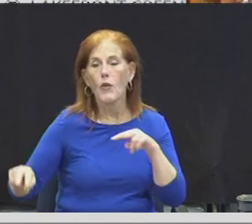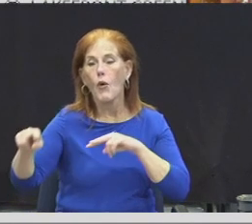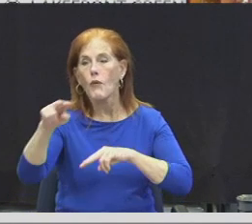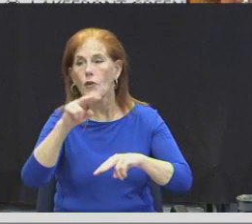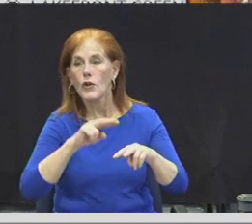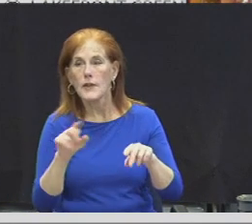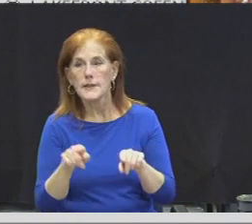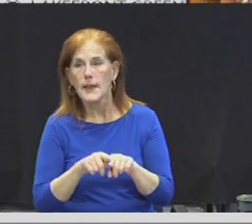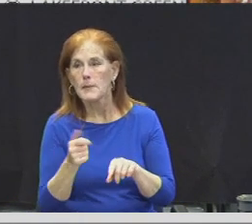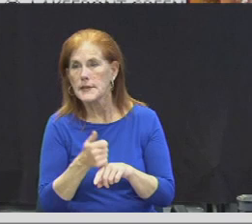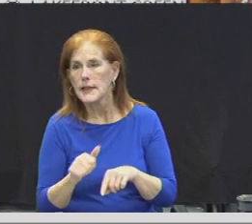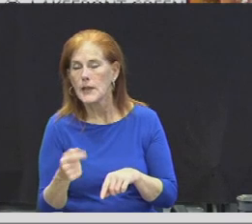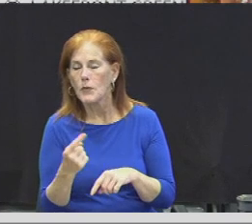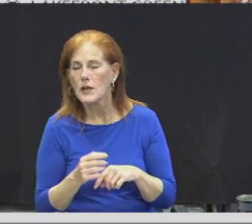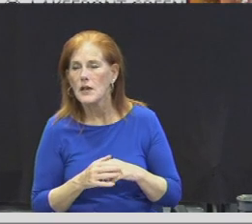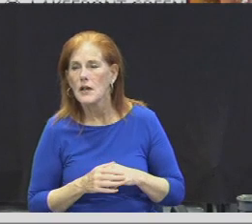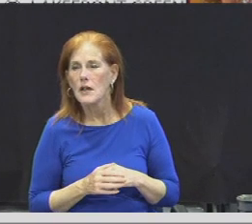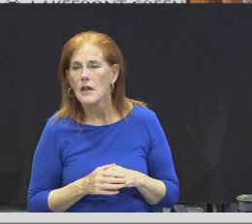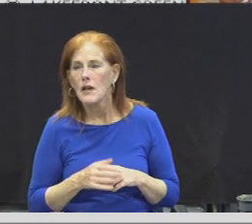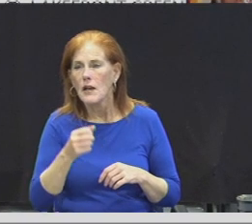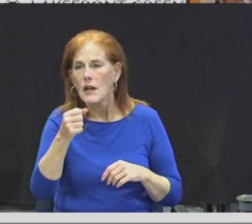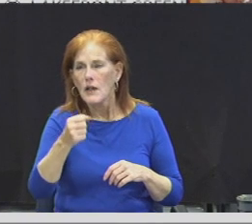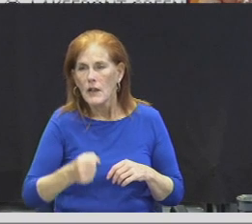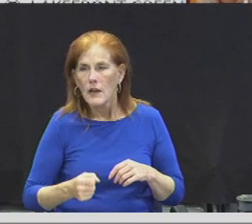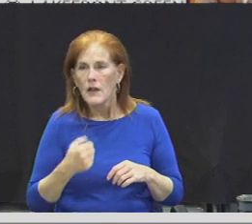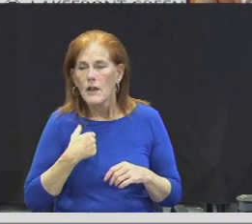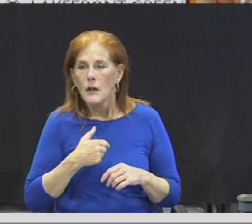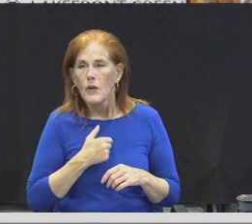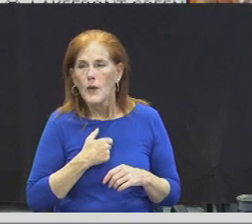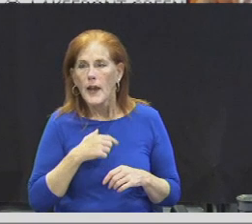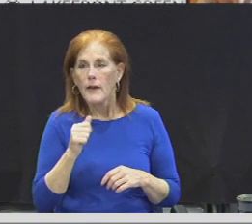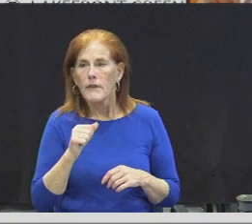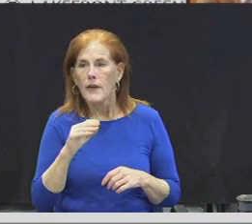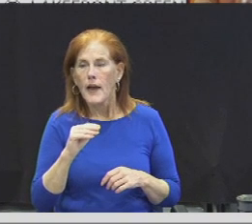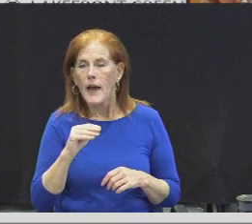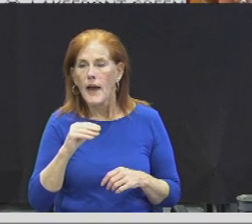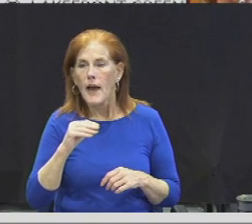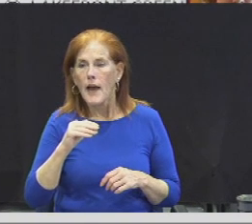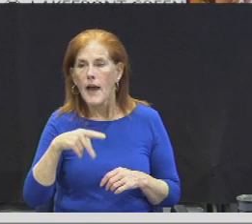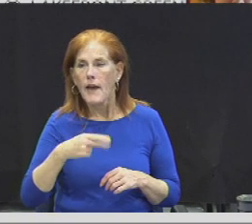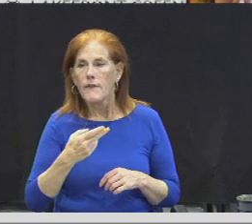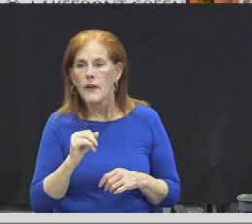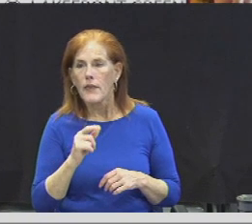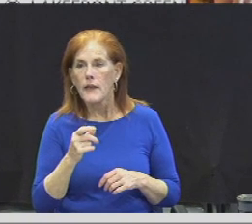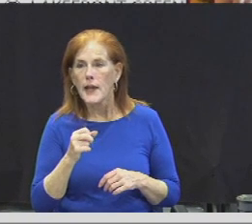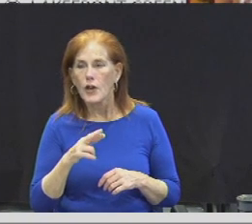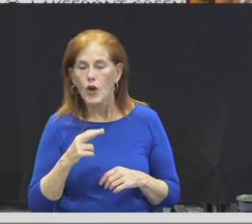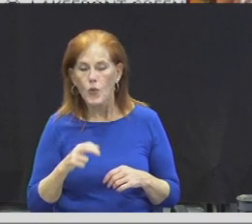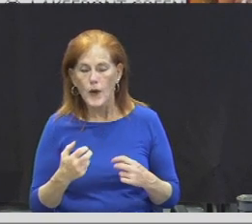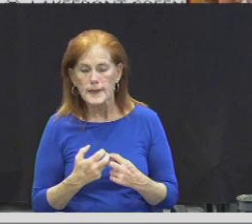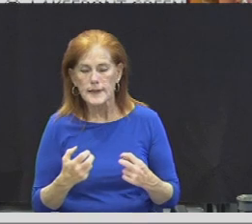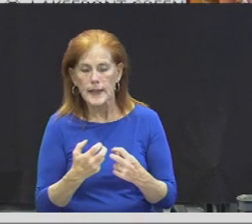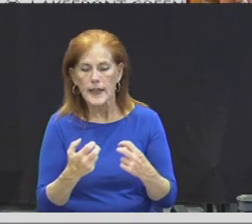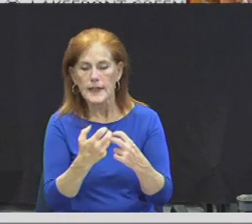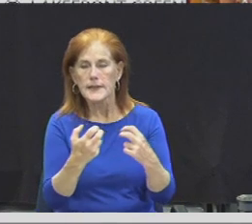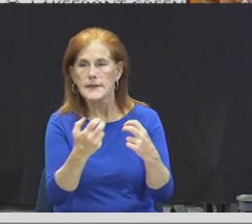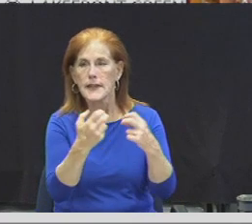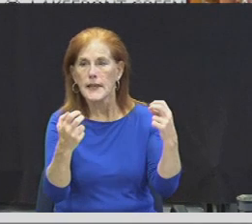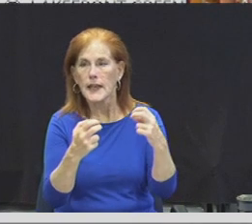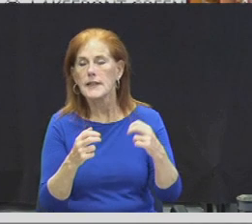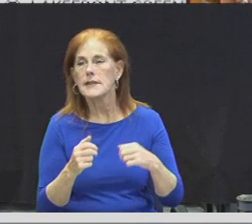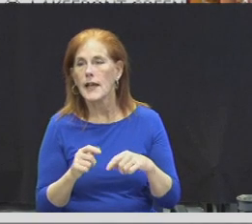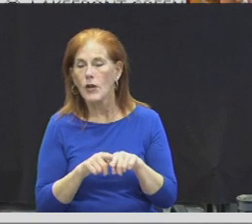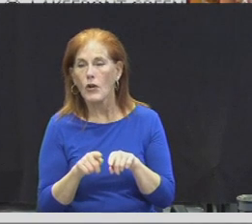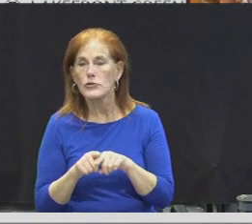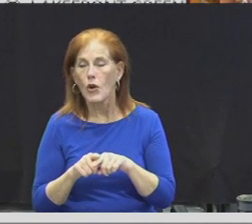everyone else. On the south end, we've got an amphitheater, which is a series of terrace seating with accommodations for